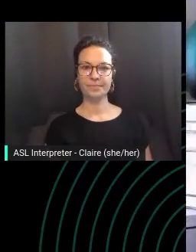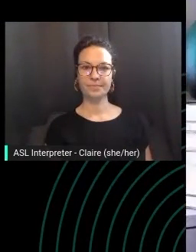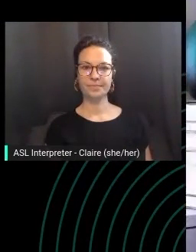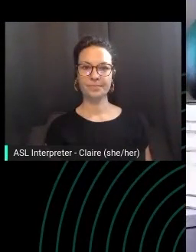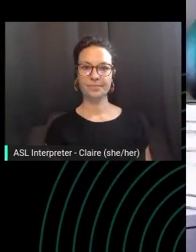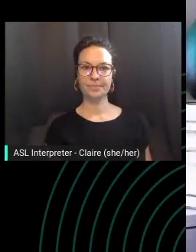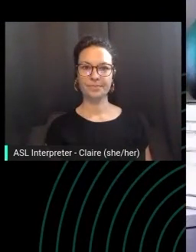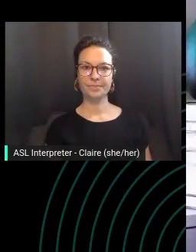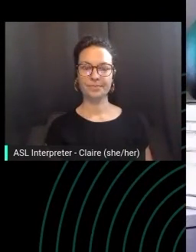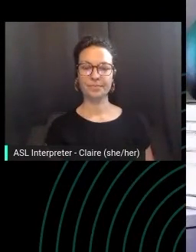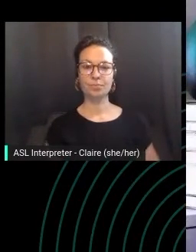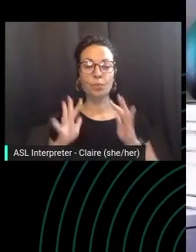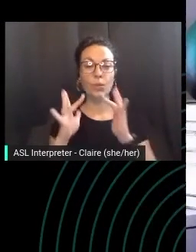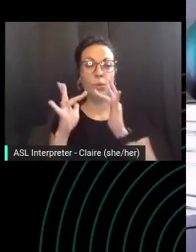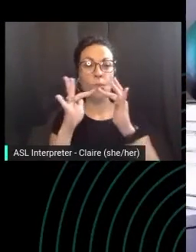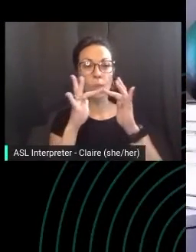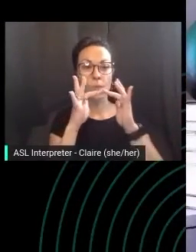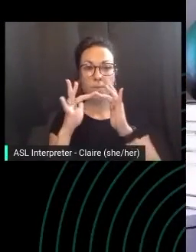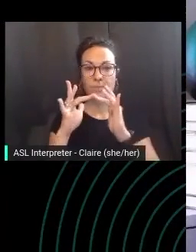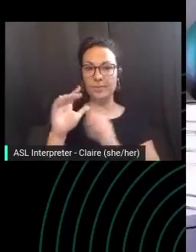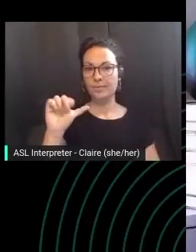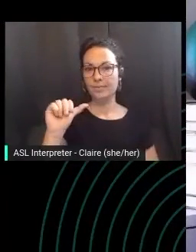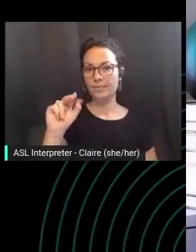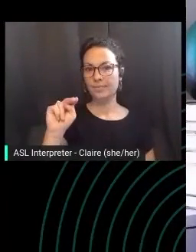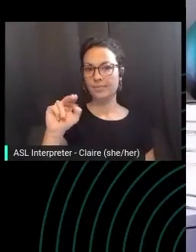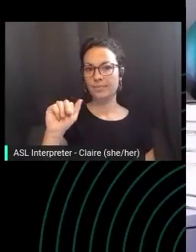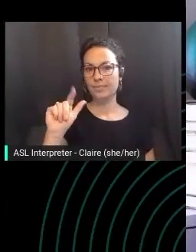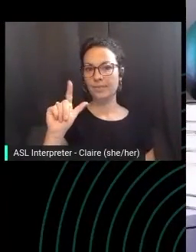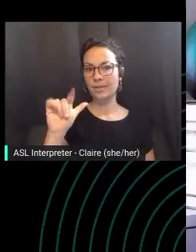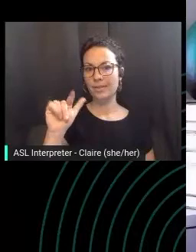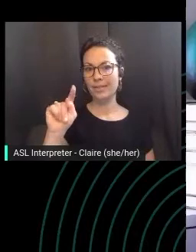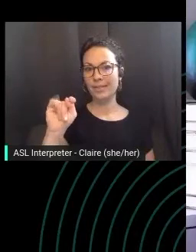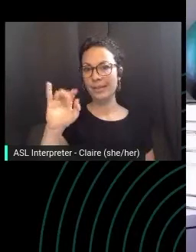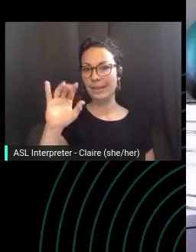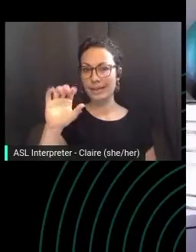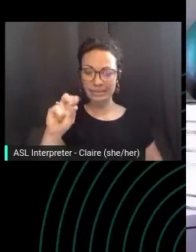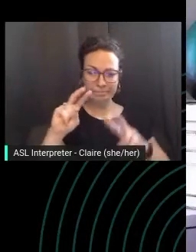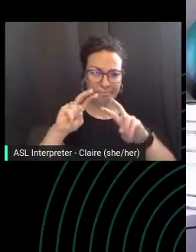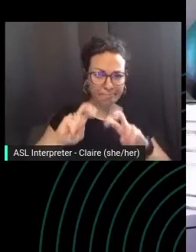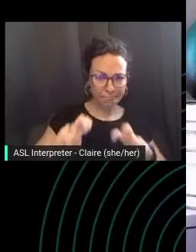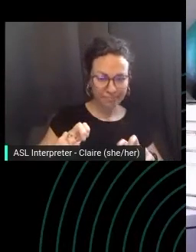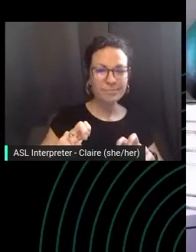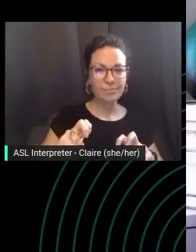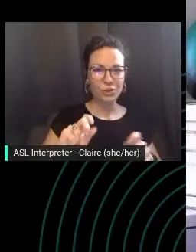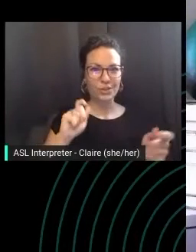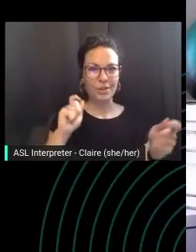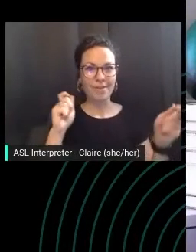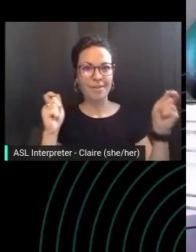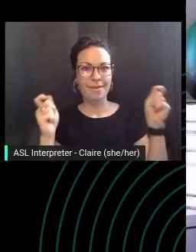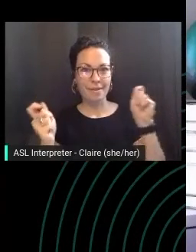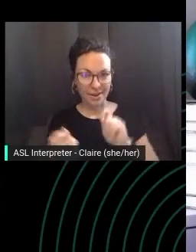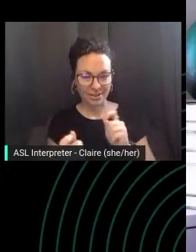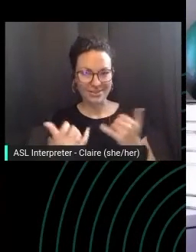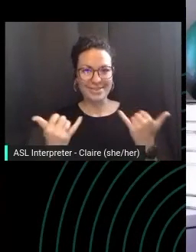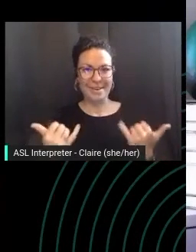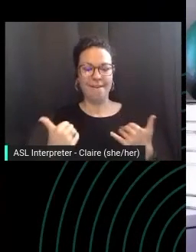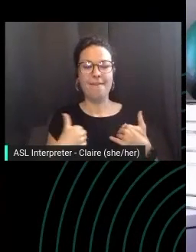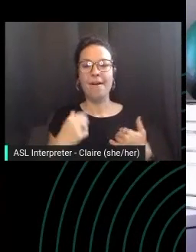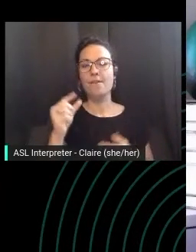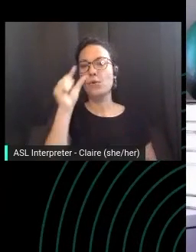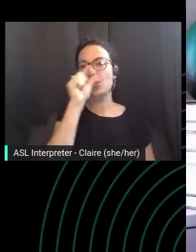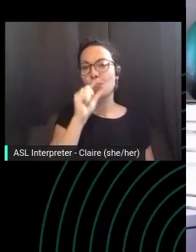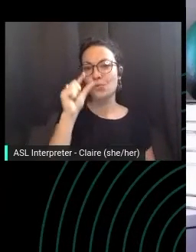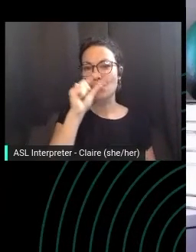Website analytics are evolving with the introduction of Google's latest analytics platform, Google Analytics 4,